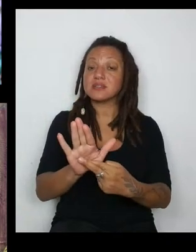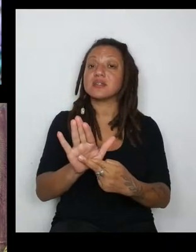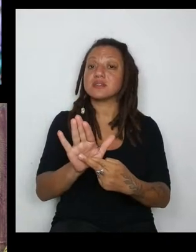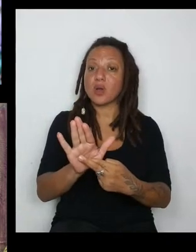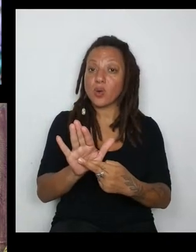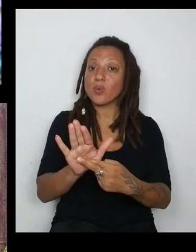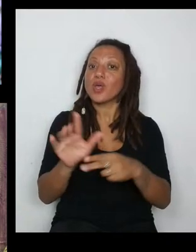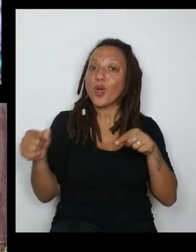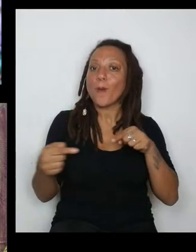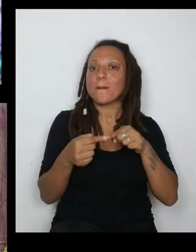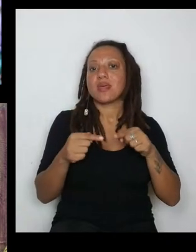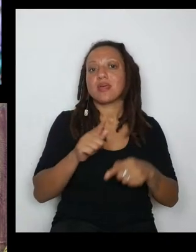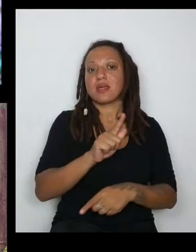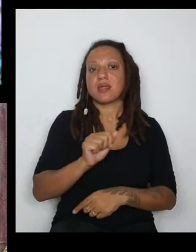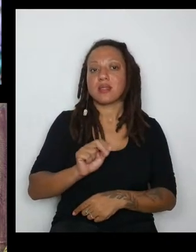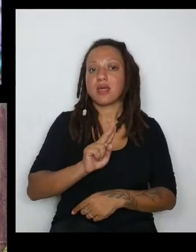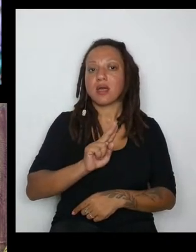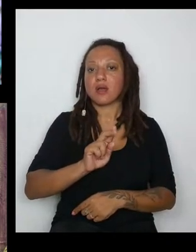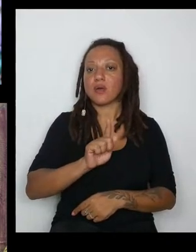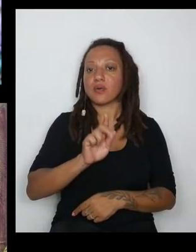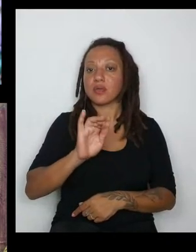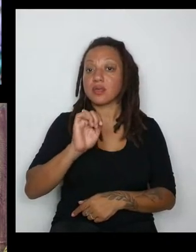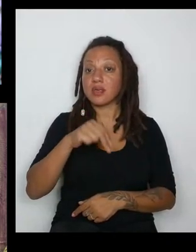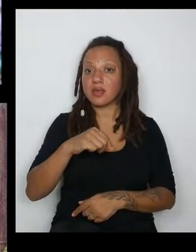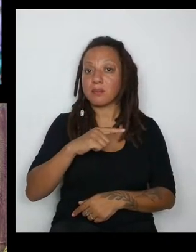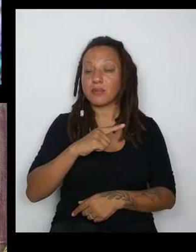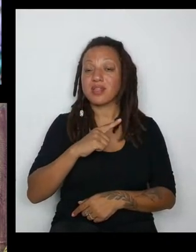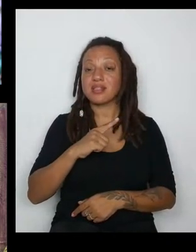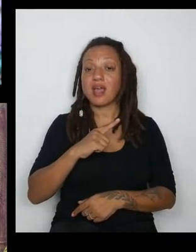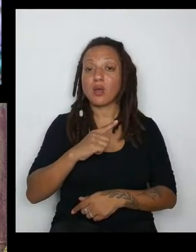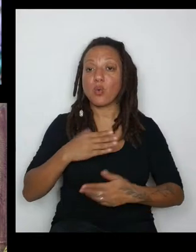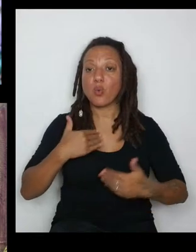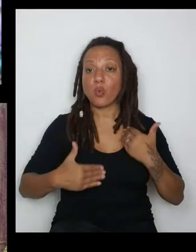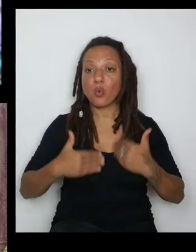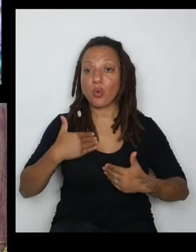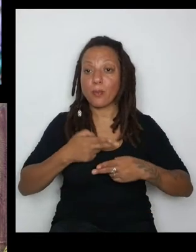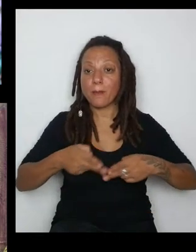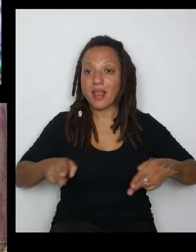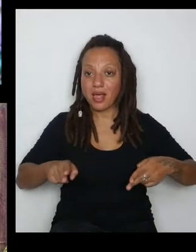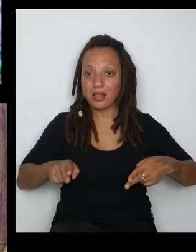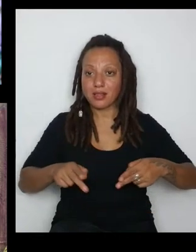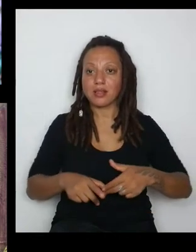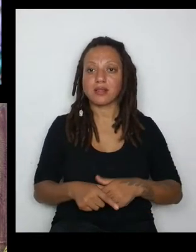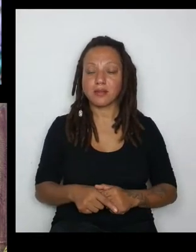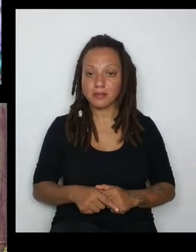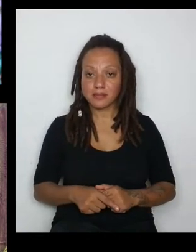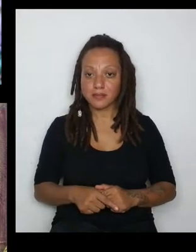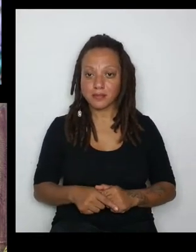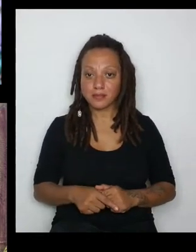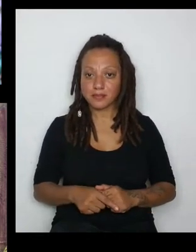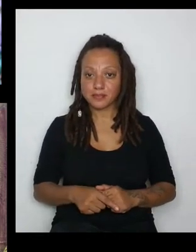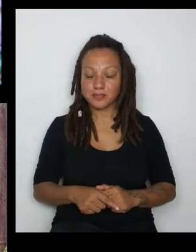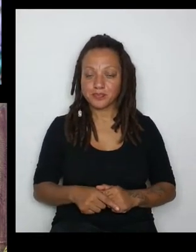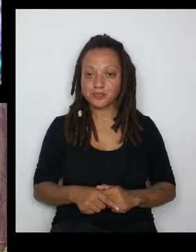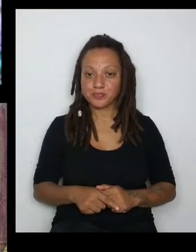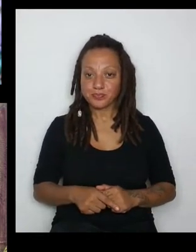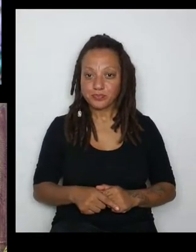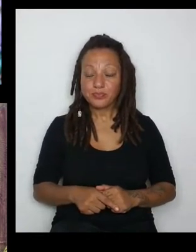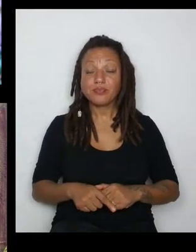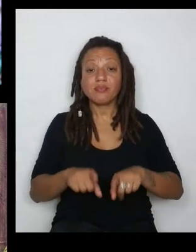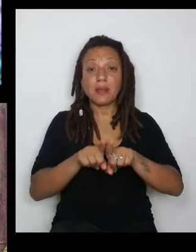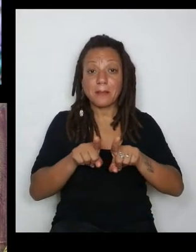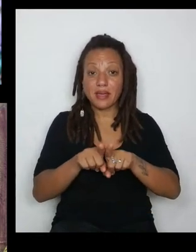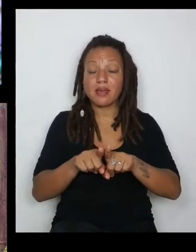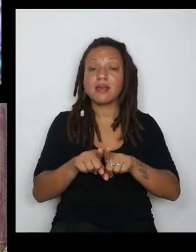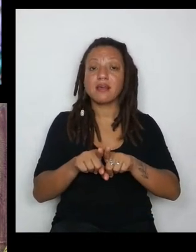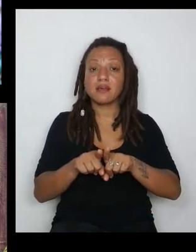center but the scene that's being referenced over here reference political process that erupted in nairobi after the